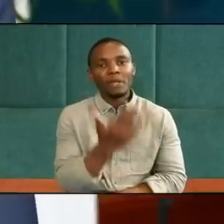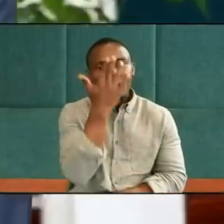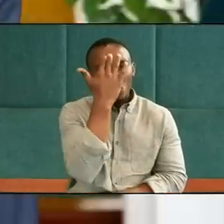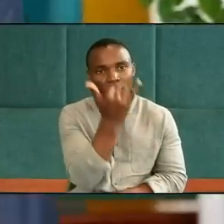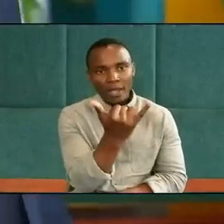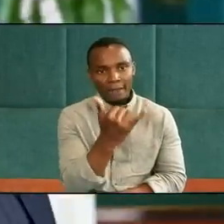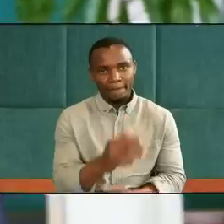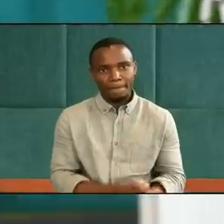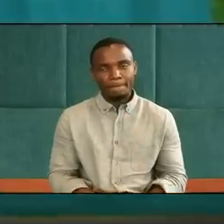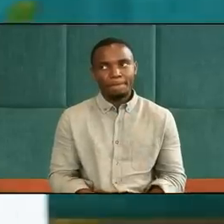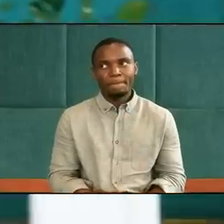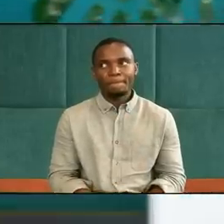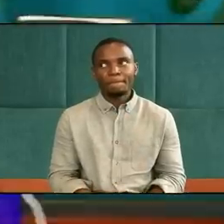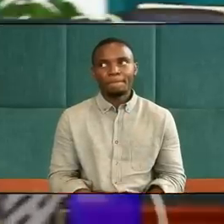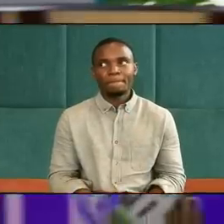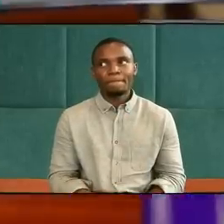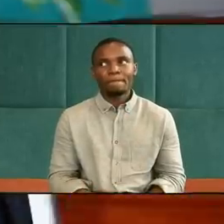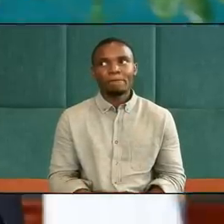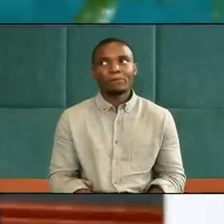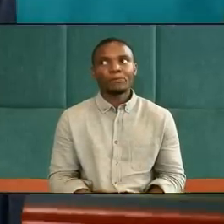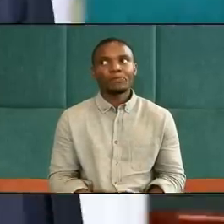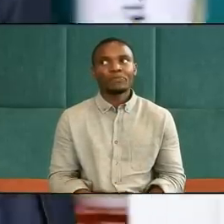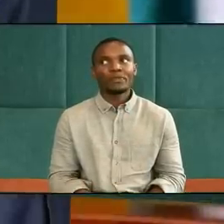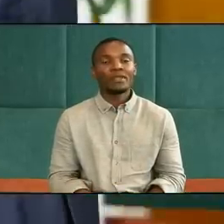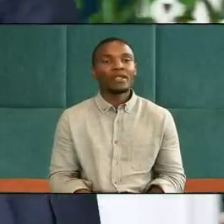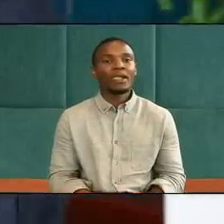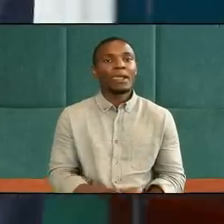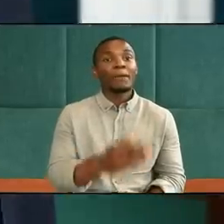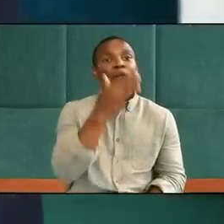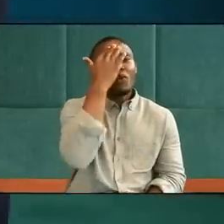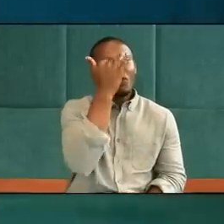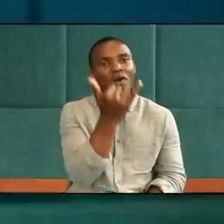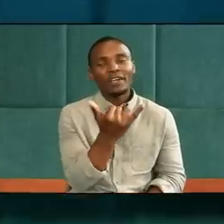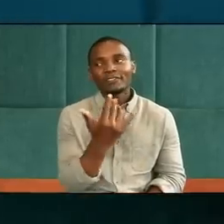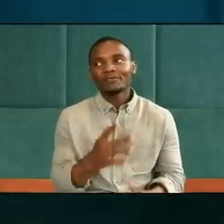Why? So look at, follow me this morning.